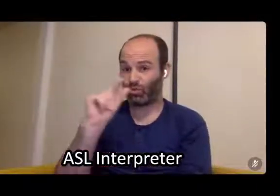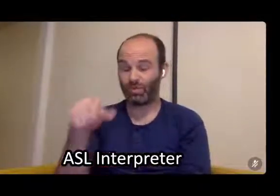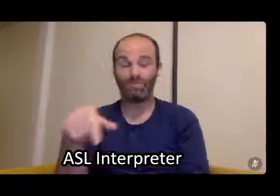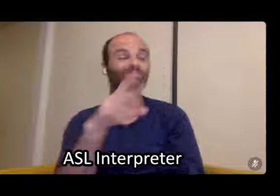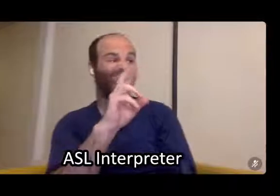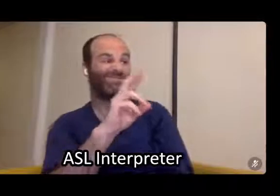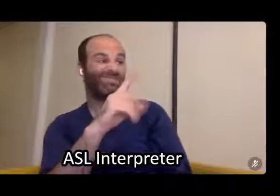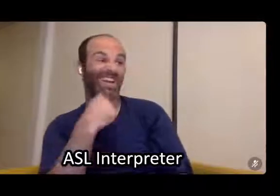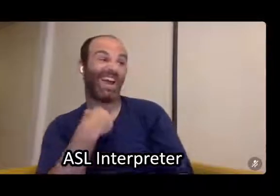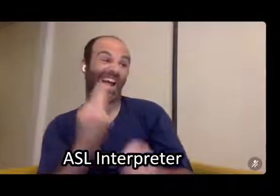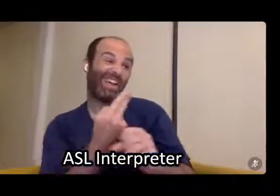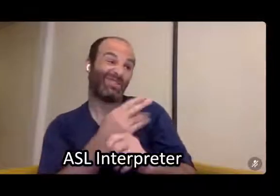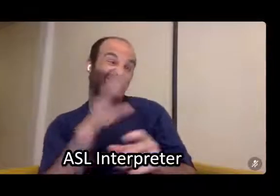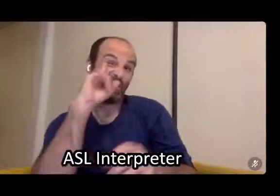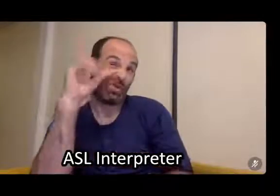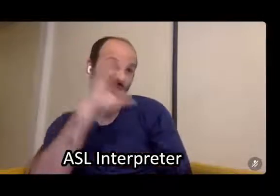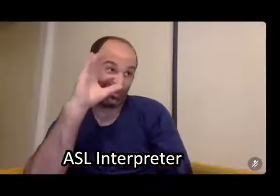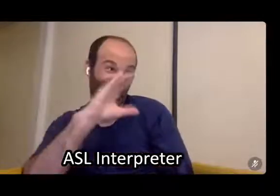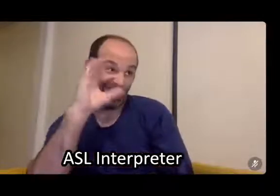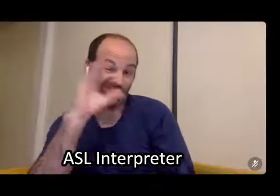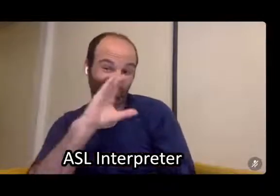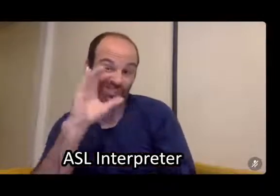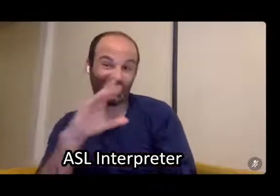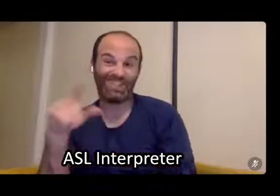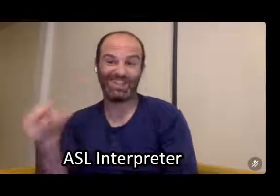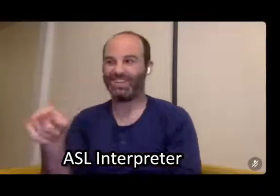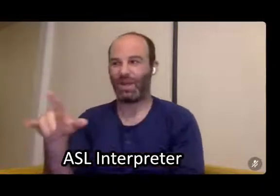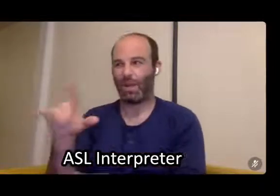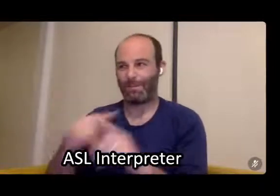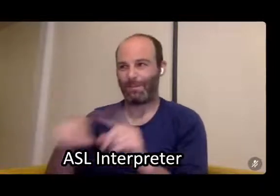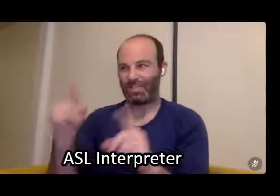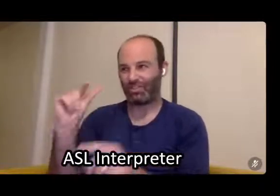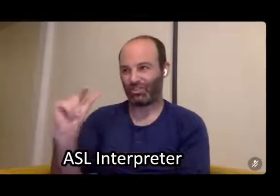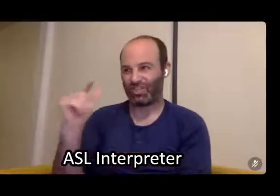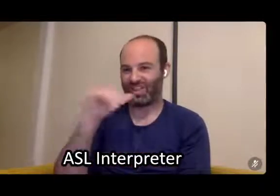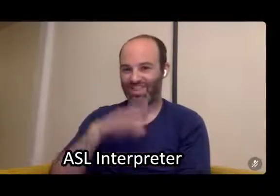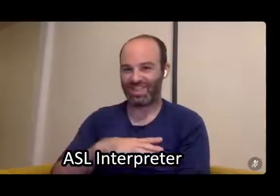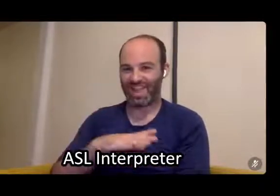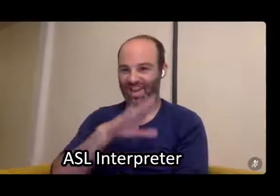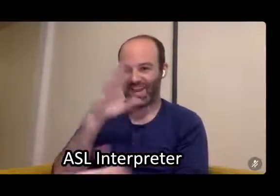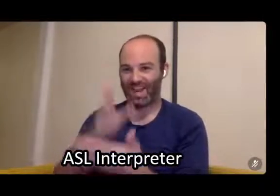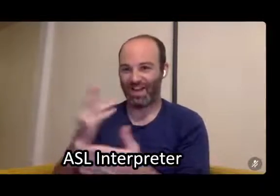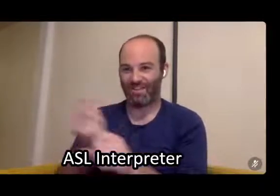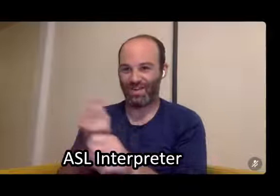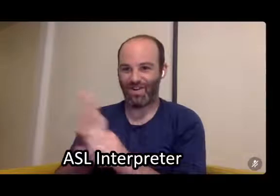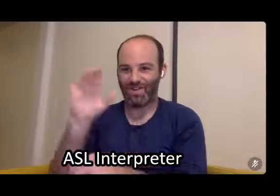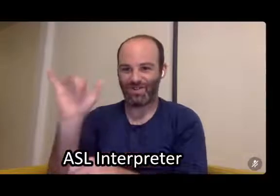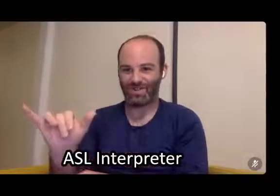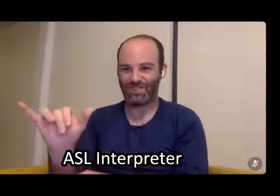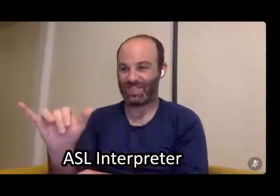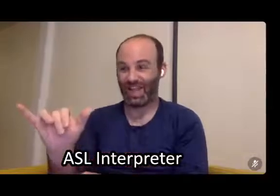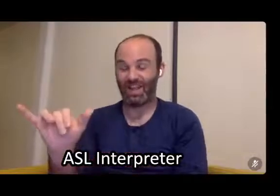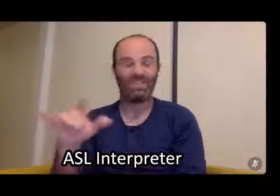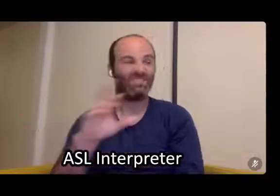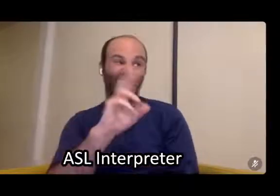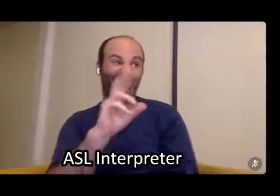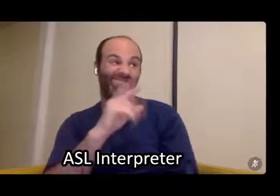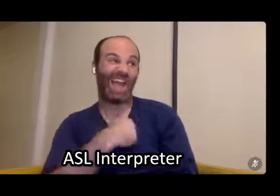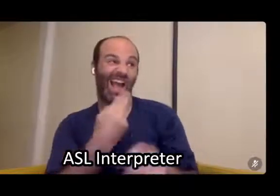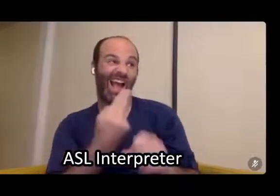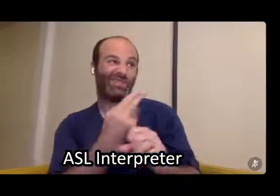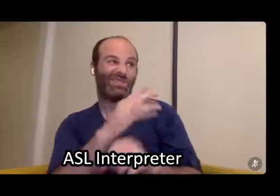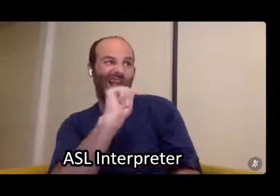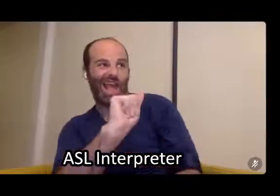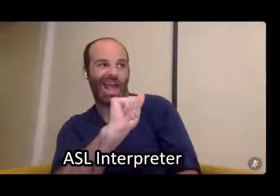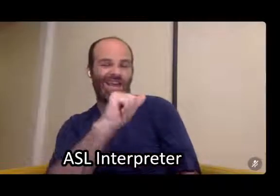The website, but the G Lady never used her. Nope. Okay. Well, I'm about to I have the A Lady.